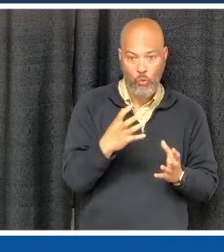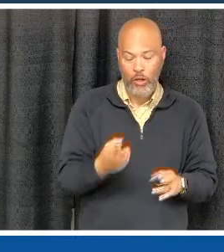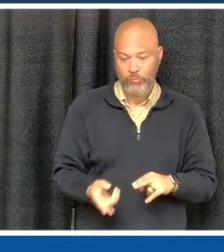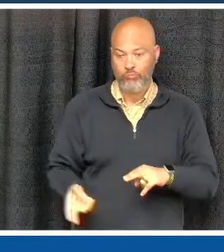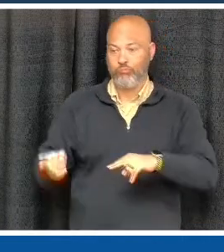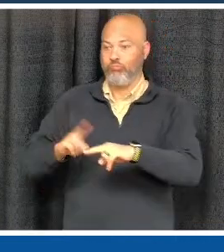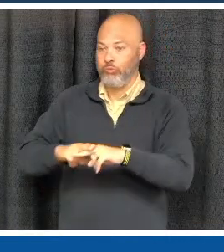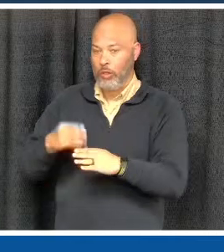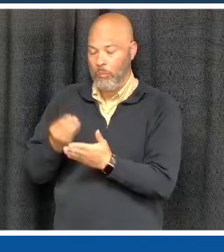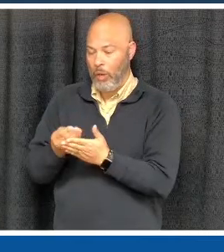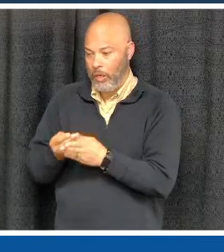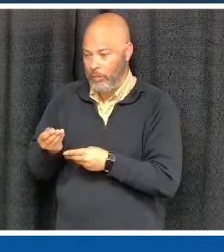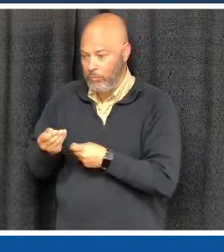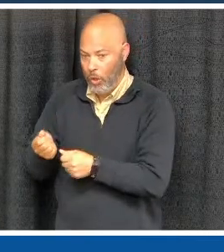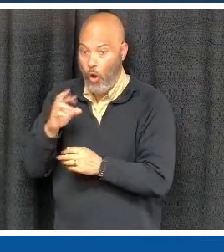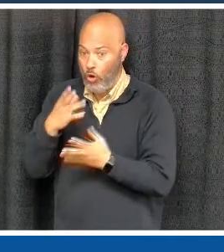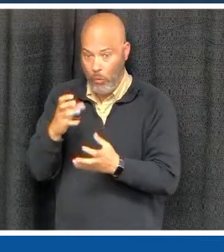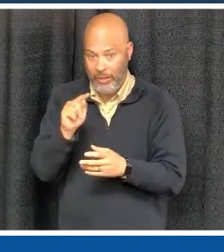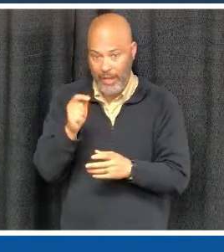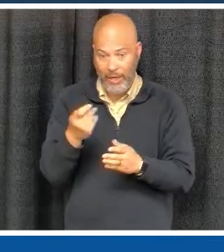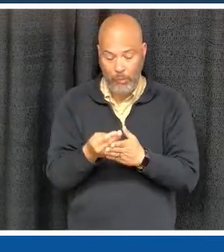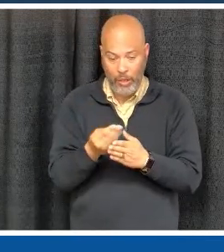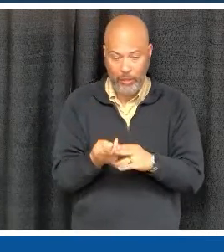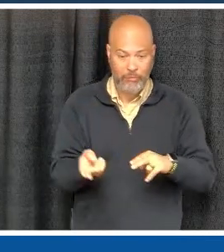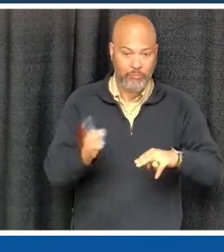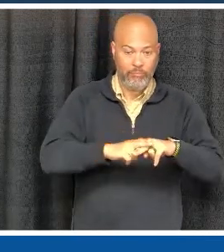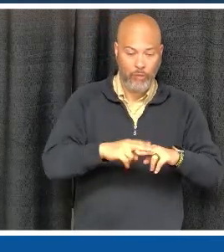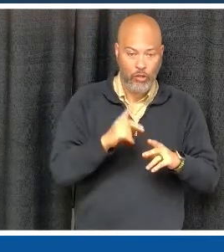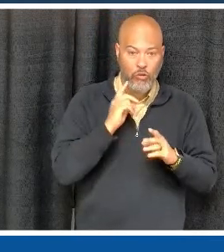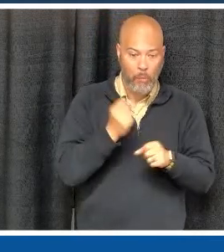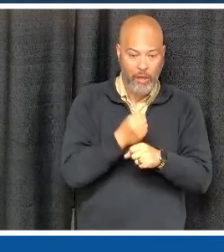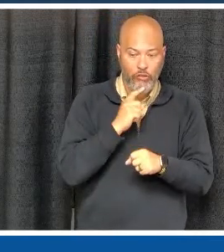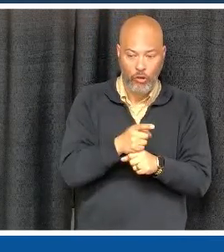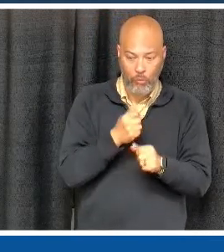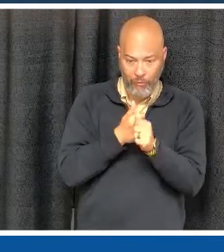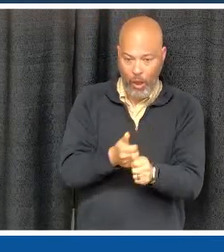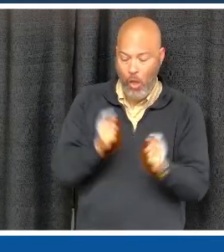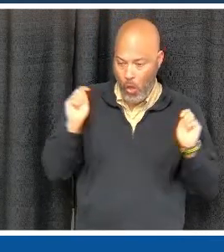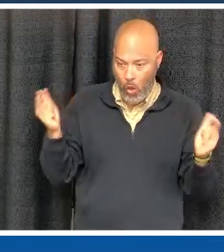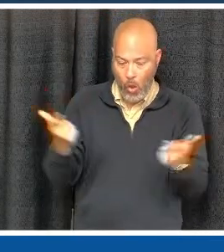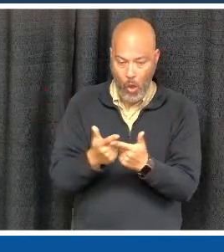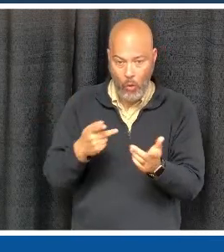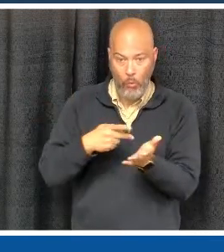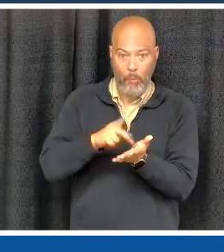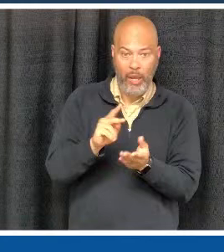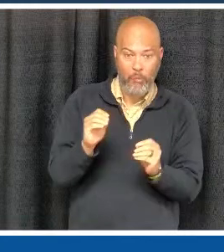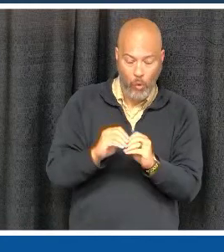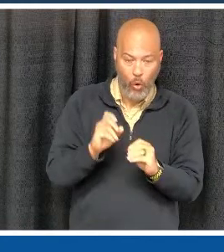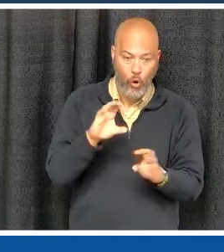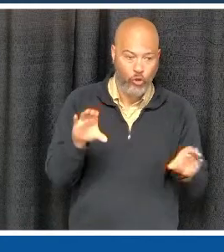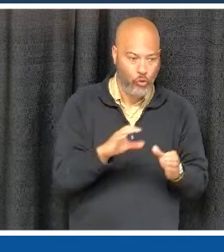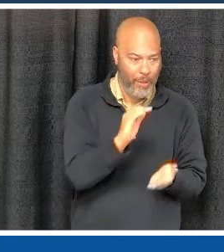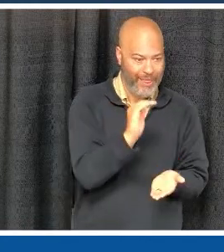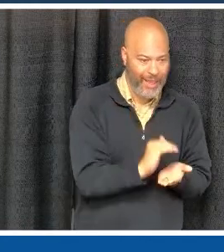increase our taxes to pay for it? I mean, there's only two options there. You either pay more or you do